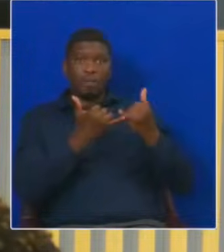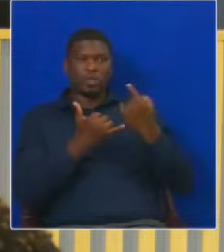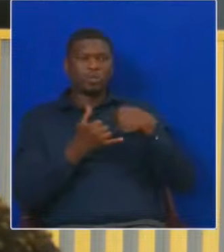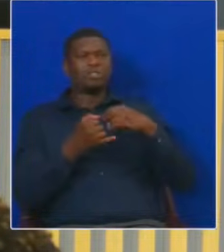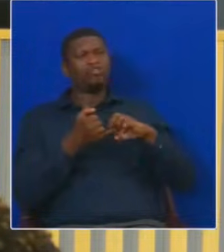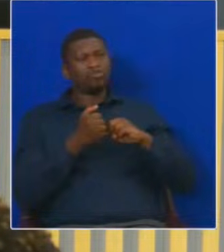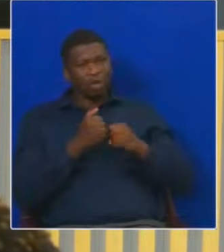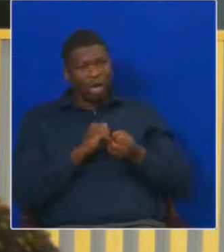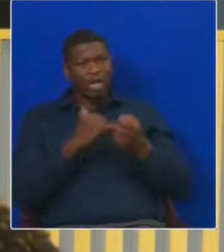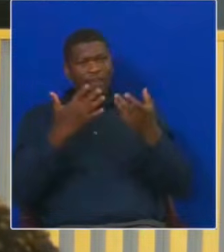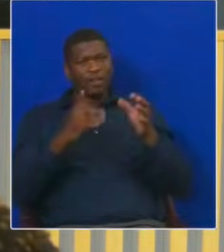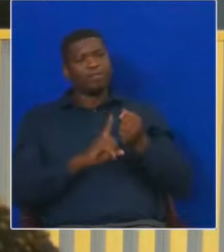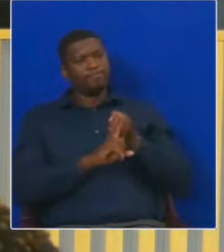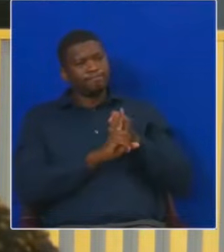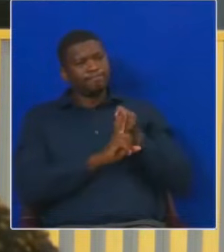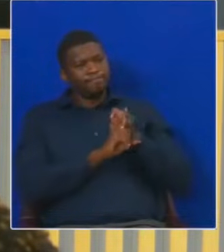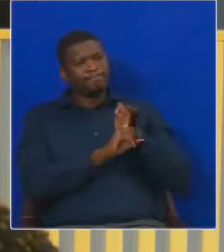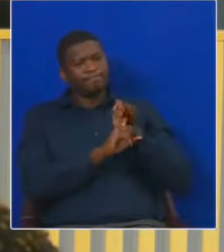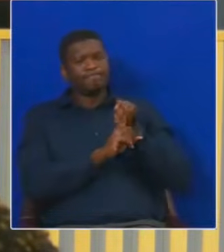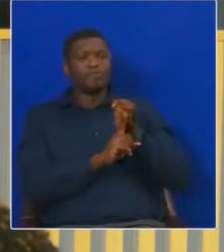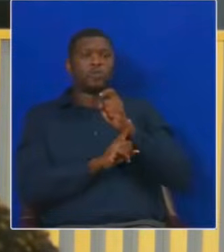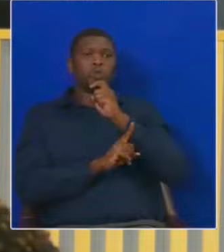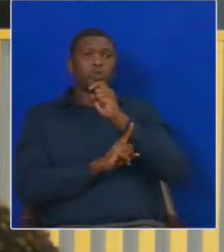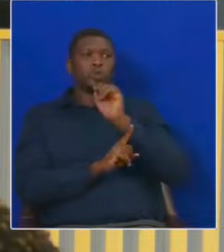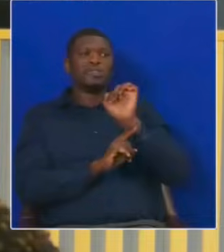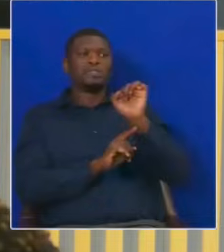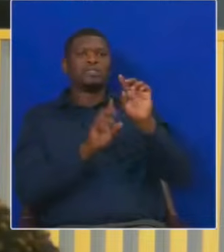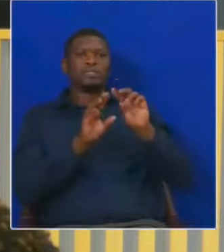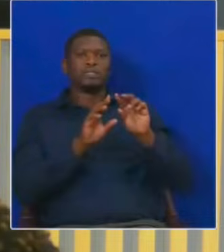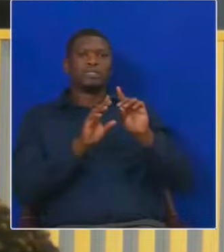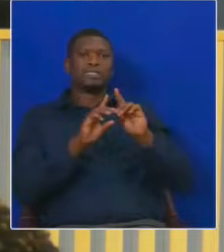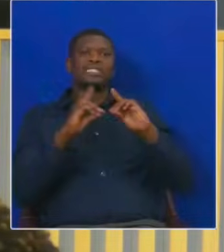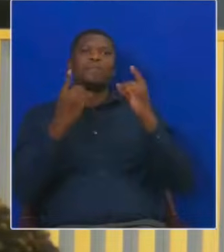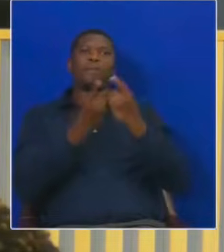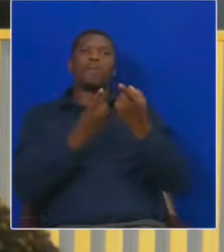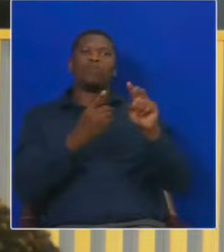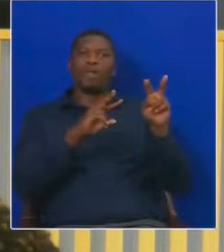investigation department of Transnet